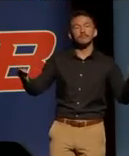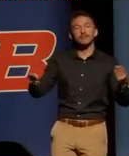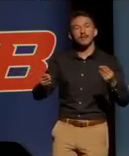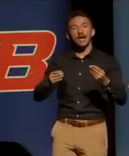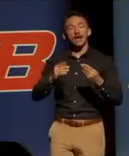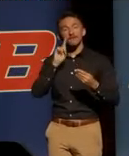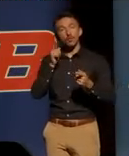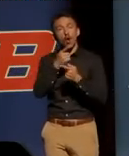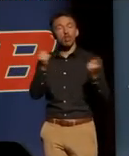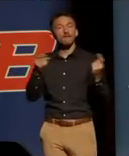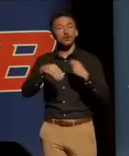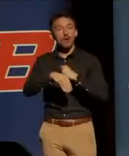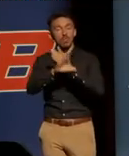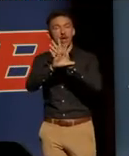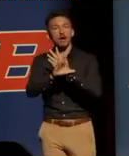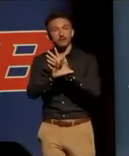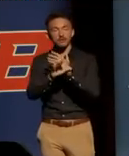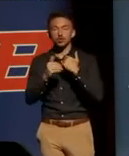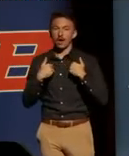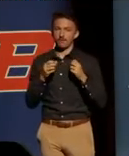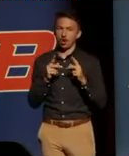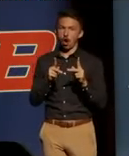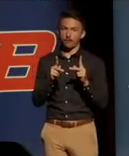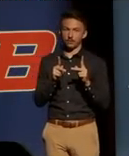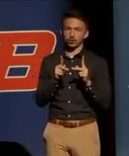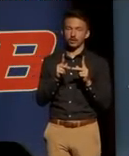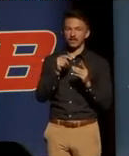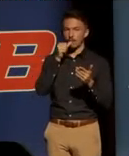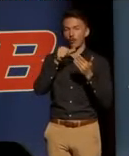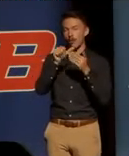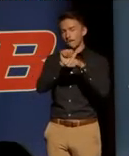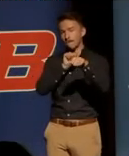have a chance to get this in through intercampus mail.